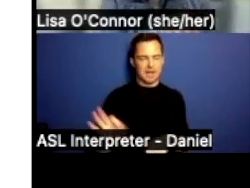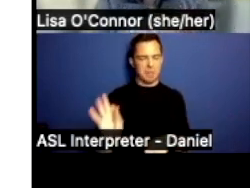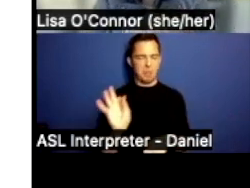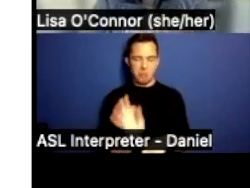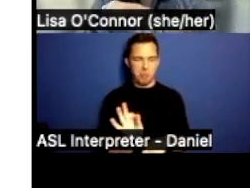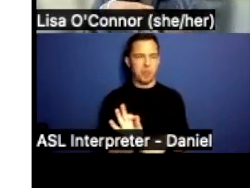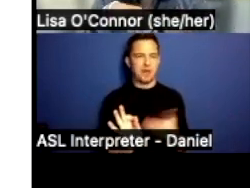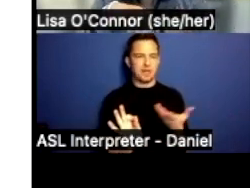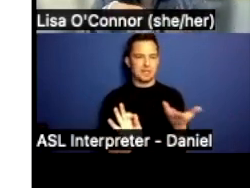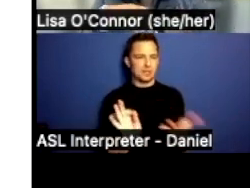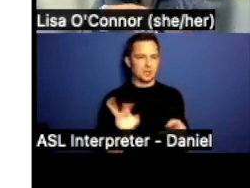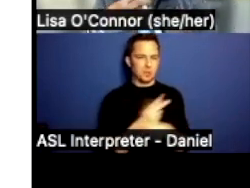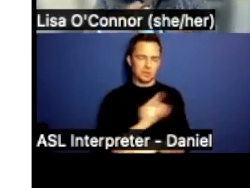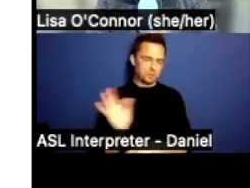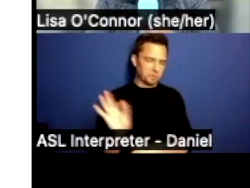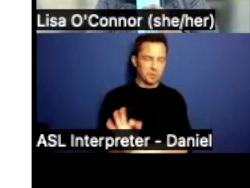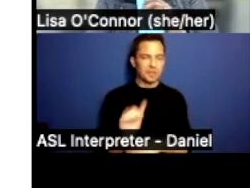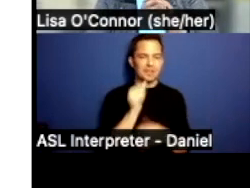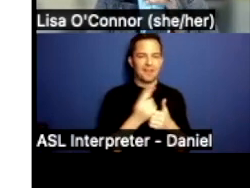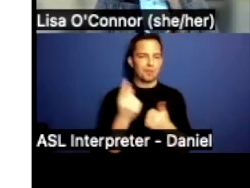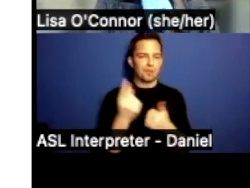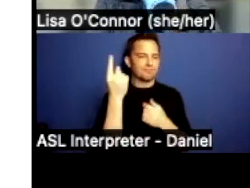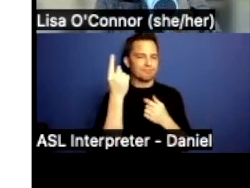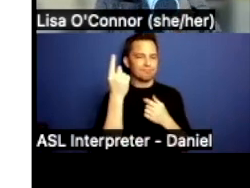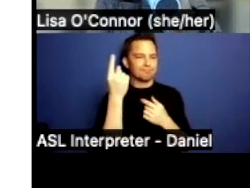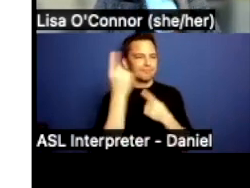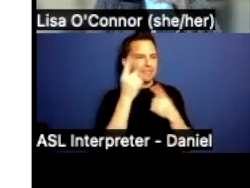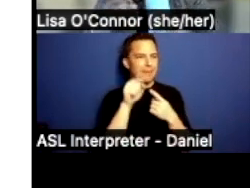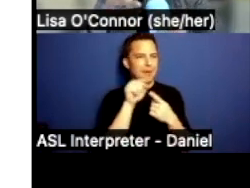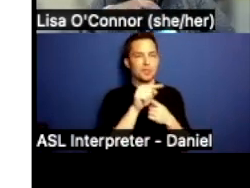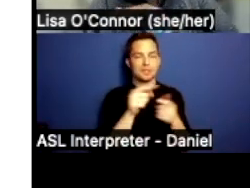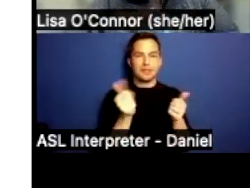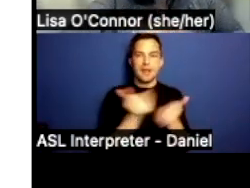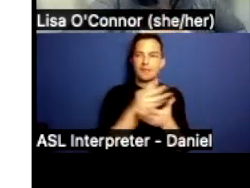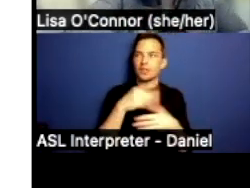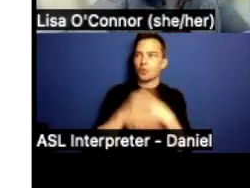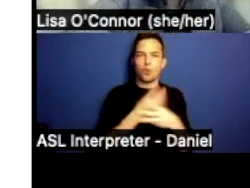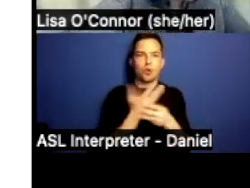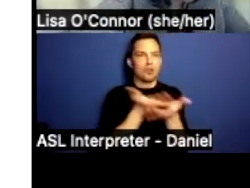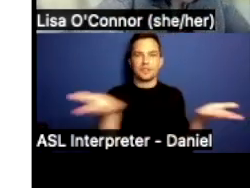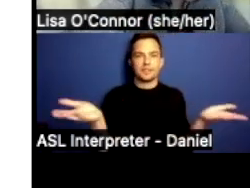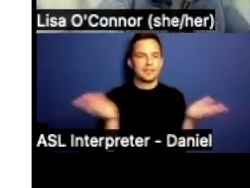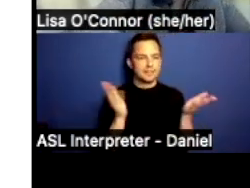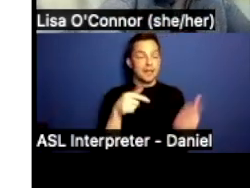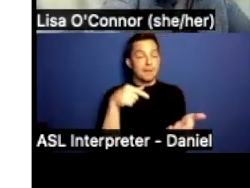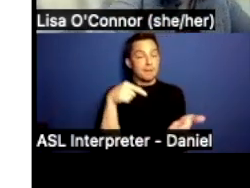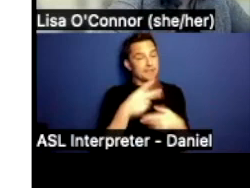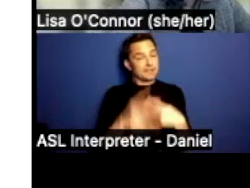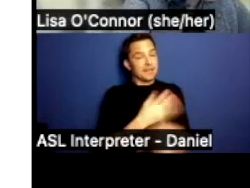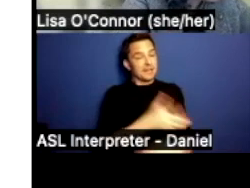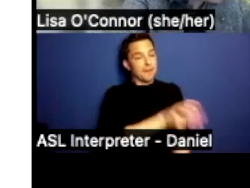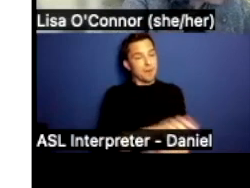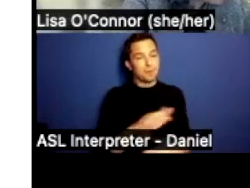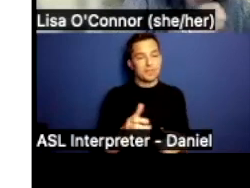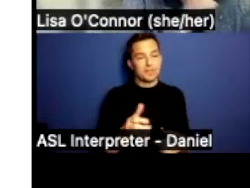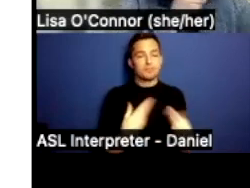just to hear that's not how everybody thinks about you. It's everything in the world. It's an empowerment. It gives you strength to